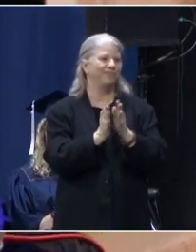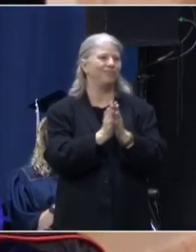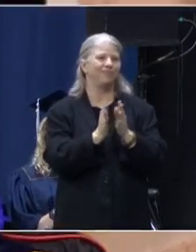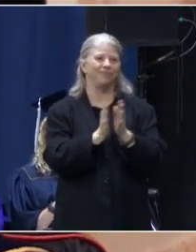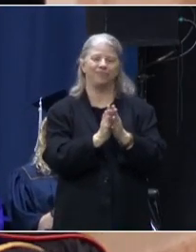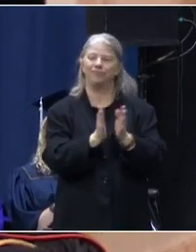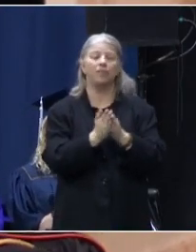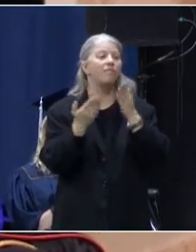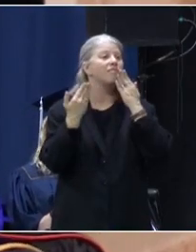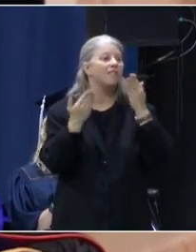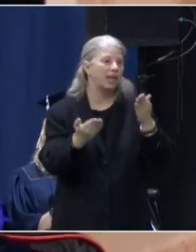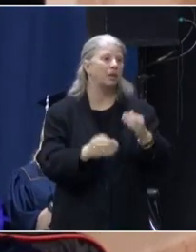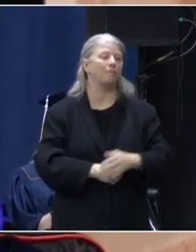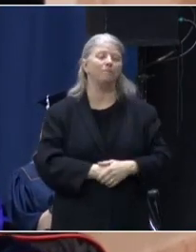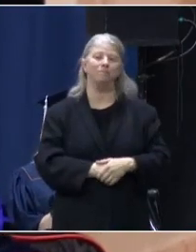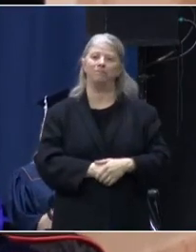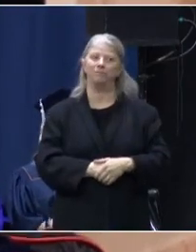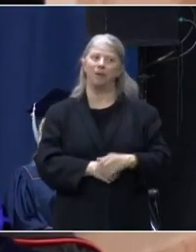Thank you.